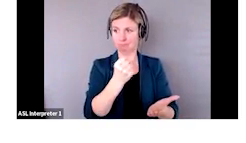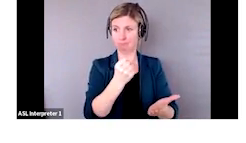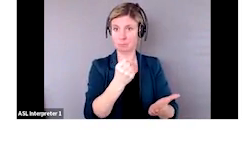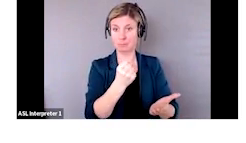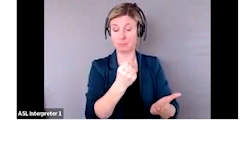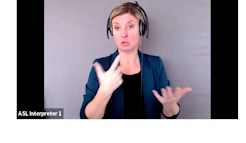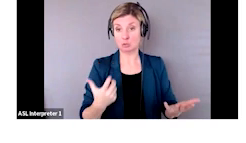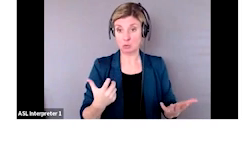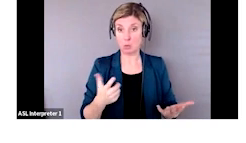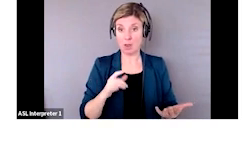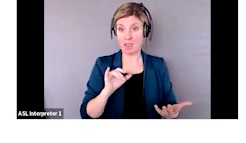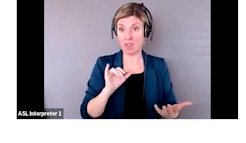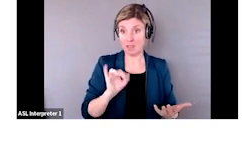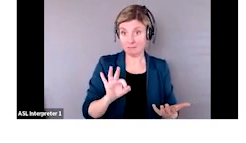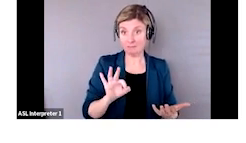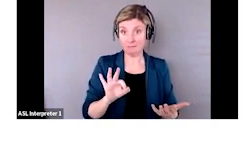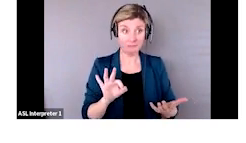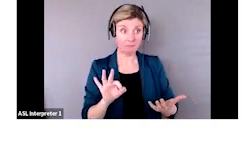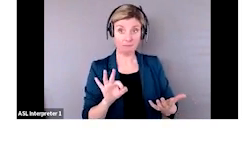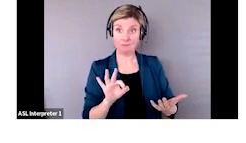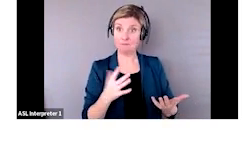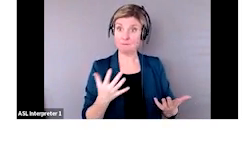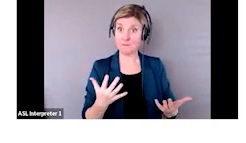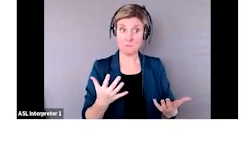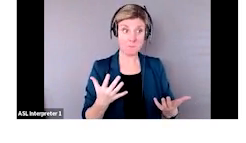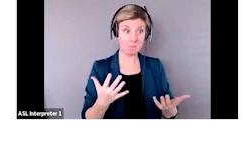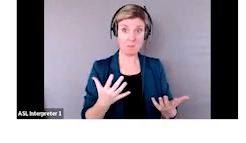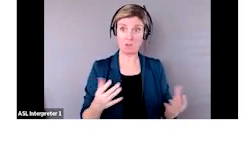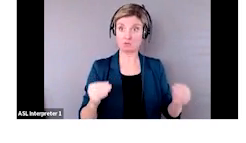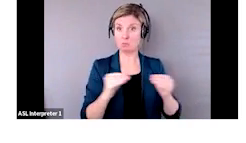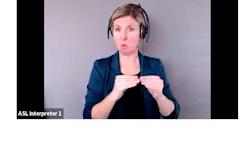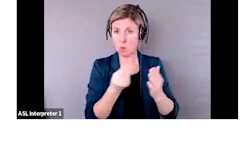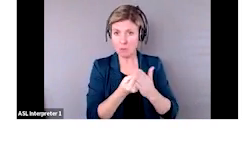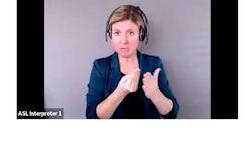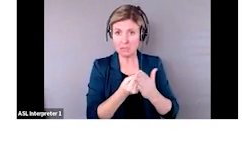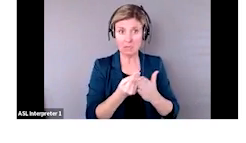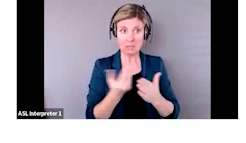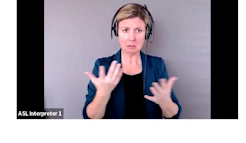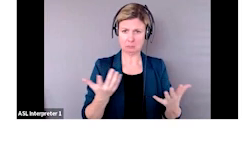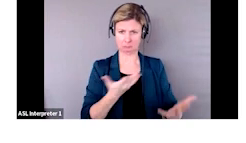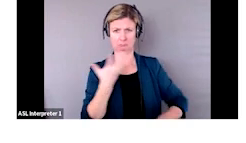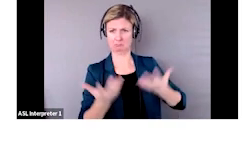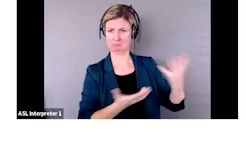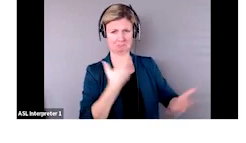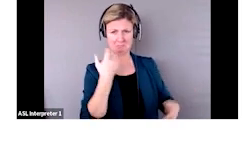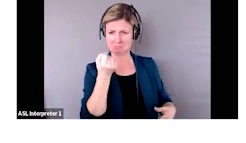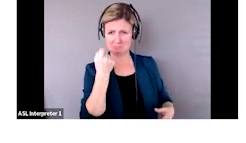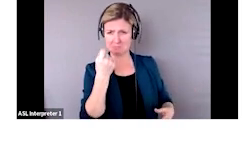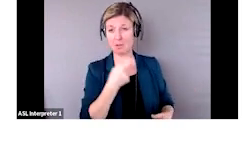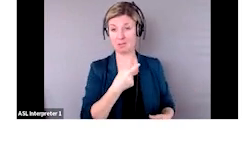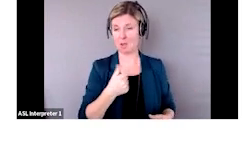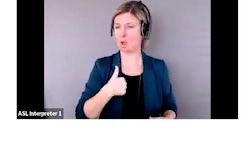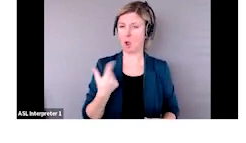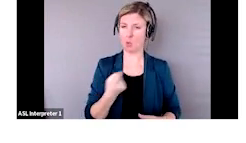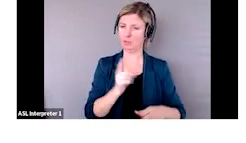more. But if there's any complexities, I always recommend talk to a lawyer and understand how this will impact you because it